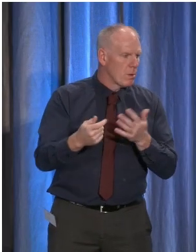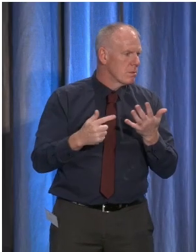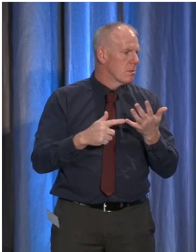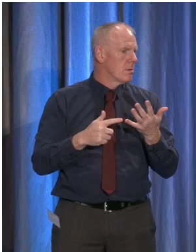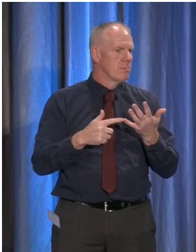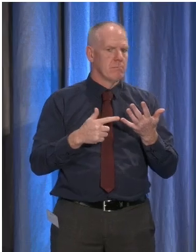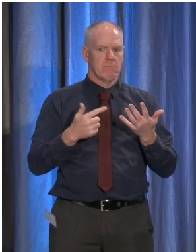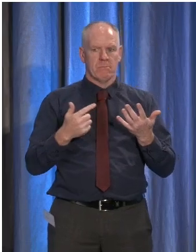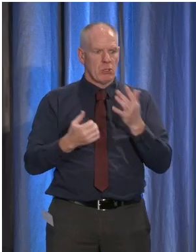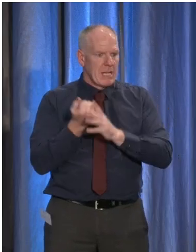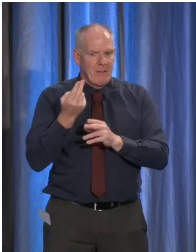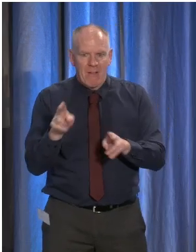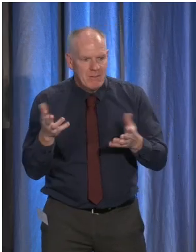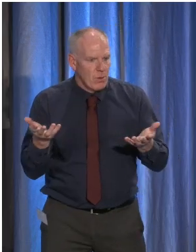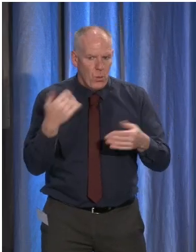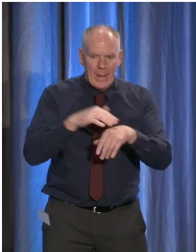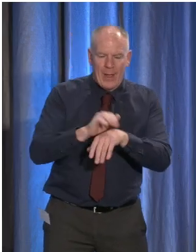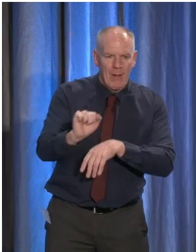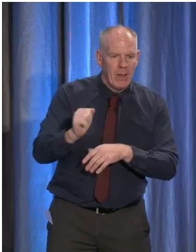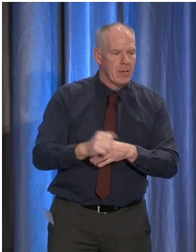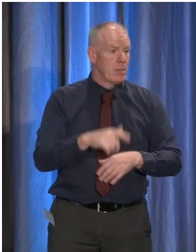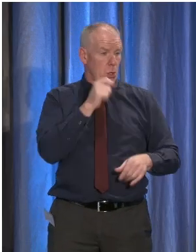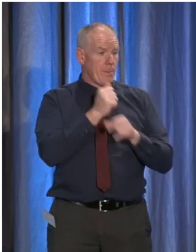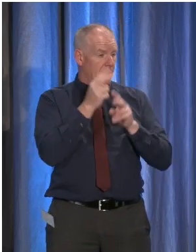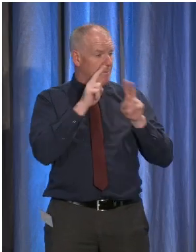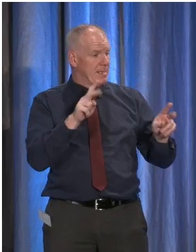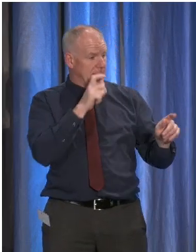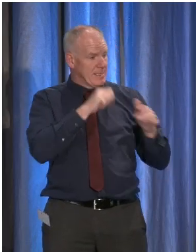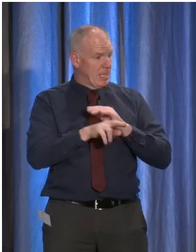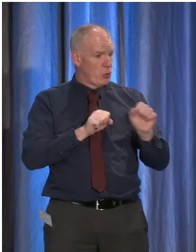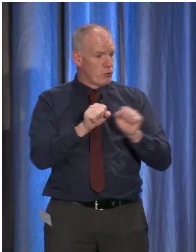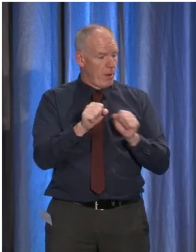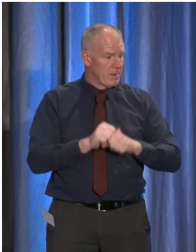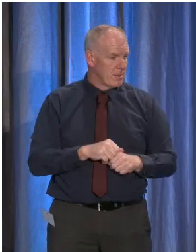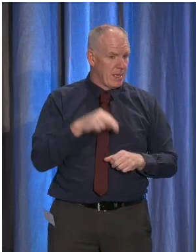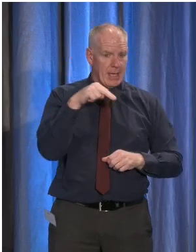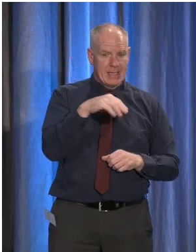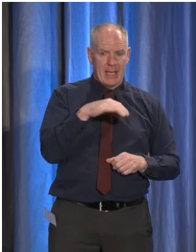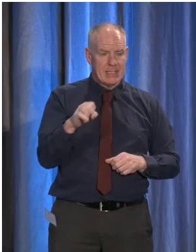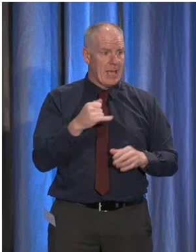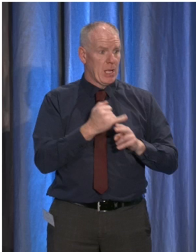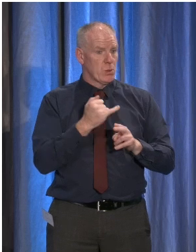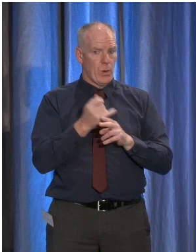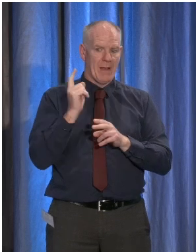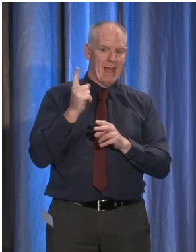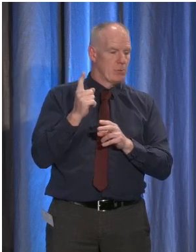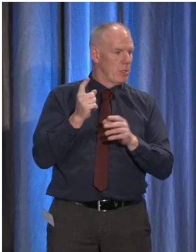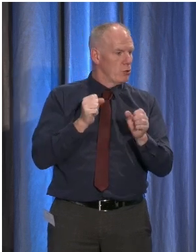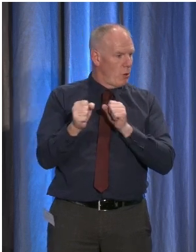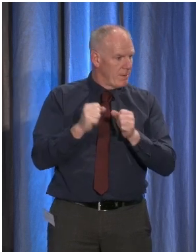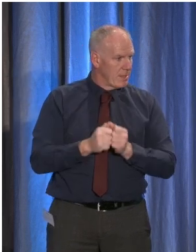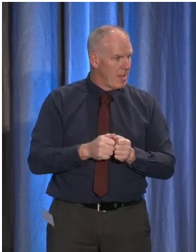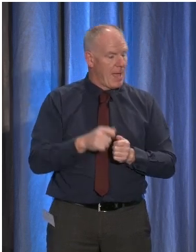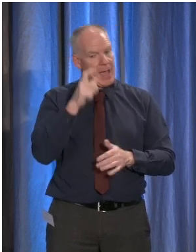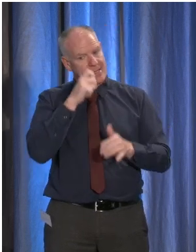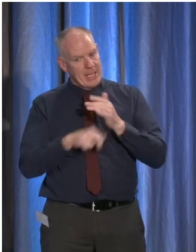equipment, and so on. We talked about the visiting teacher services, the NCSE and school advisory service, and also